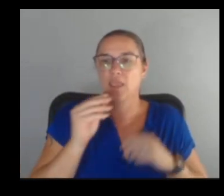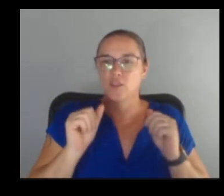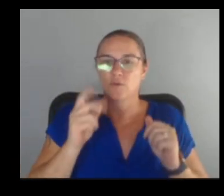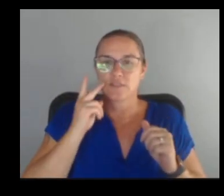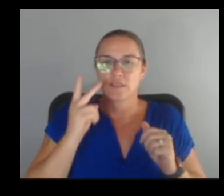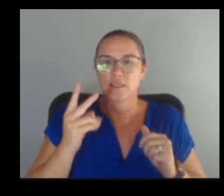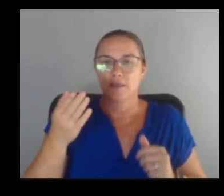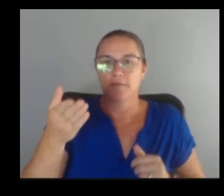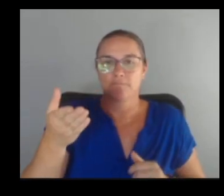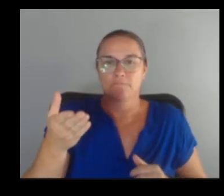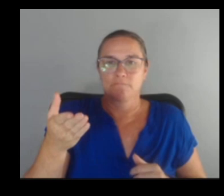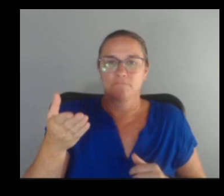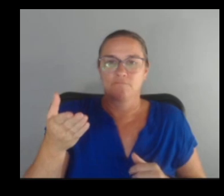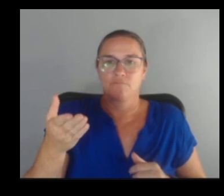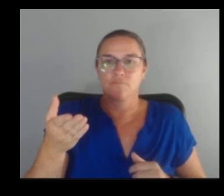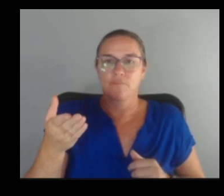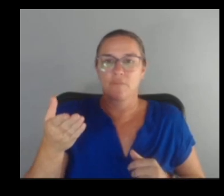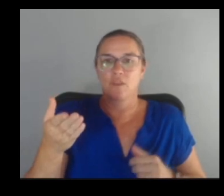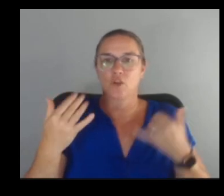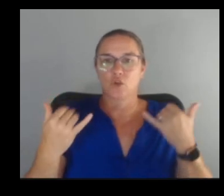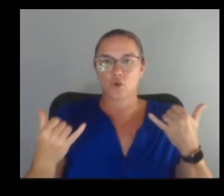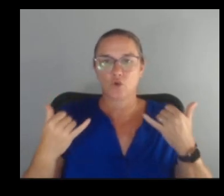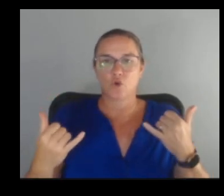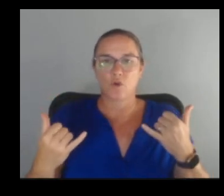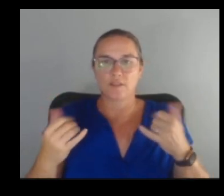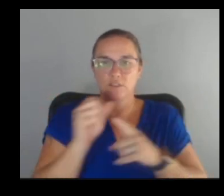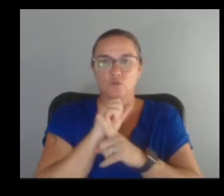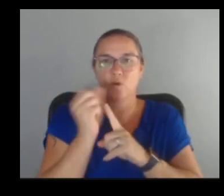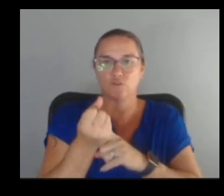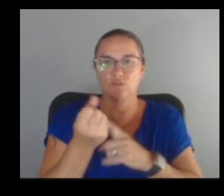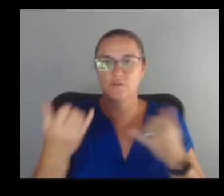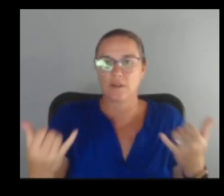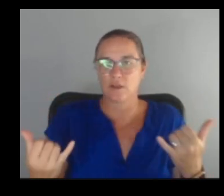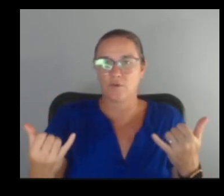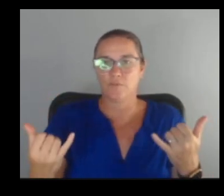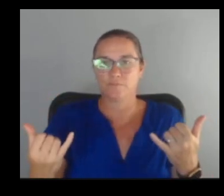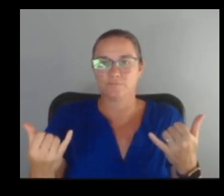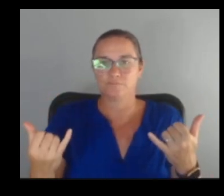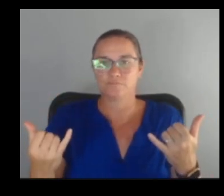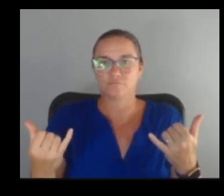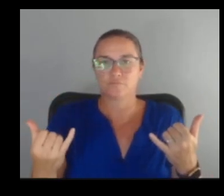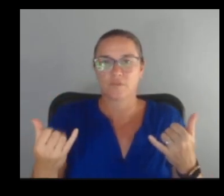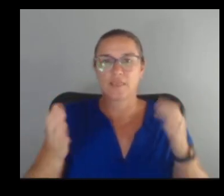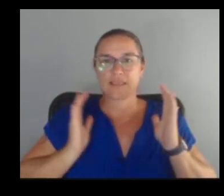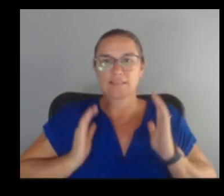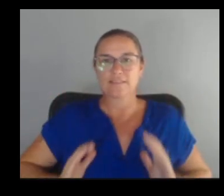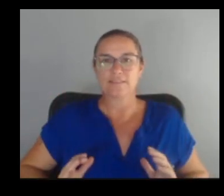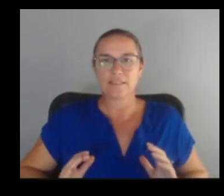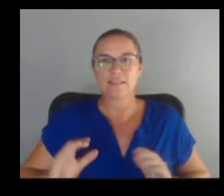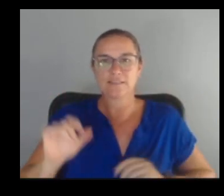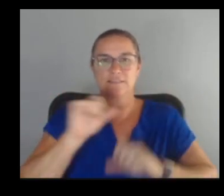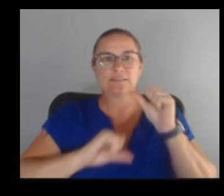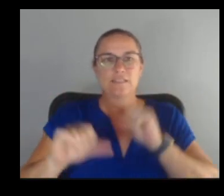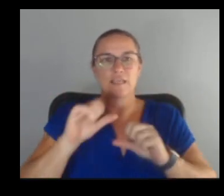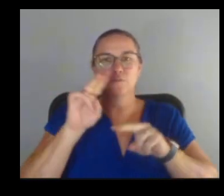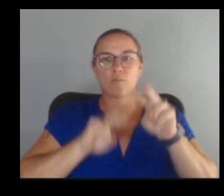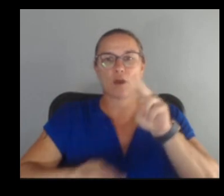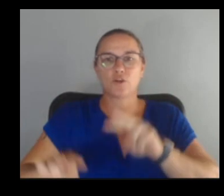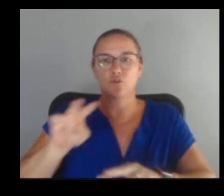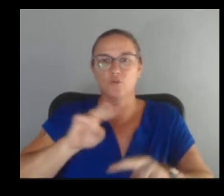reflected in our current conditions, noted here in a citizen science monitoring network of purple